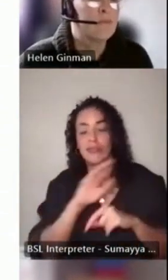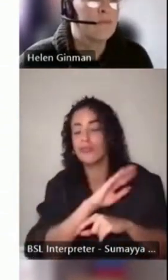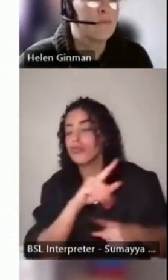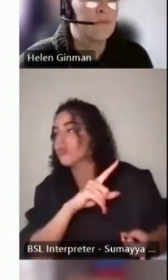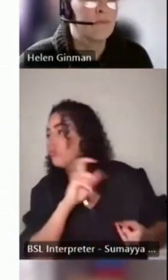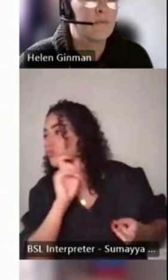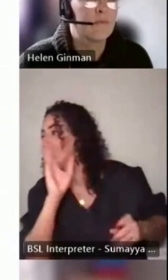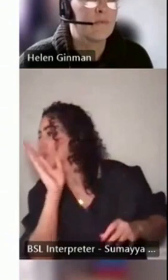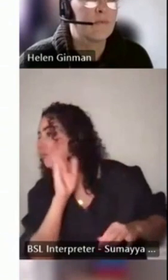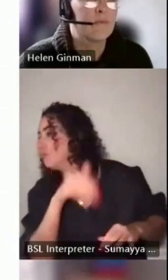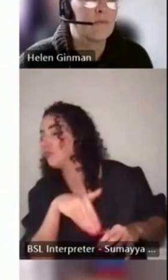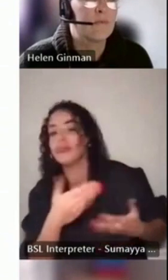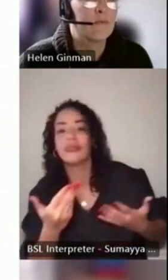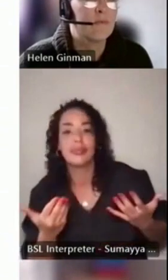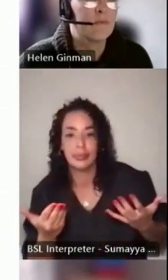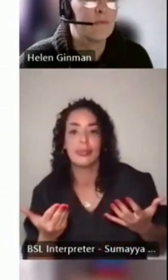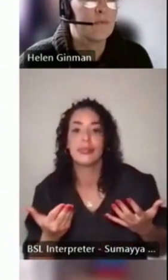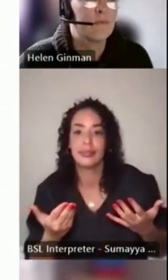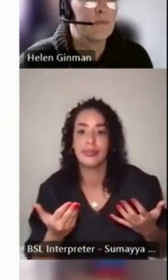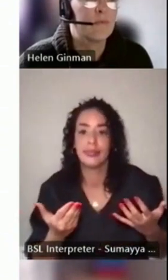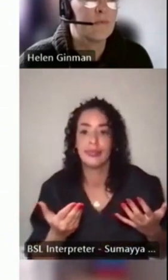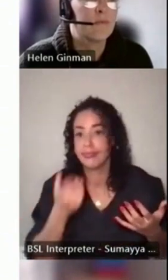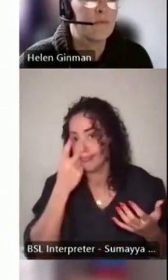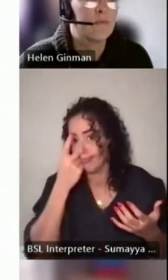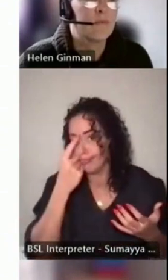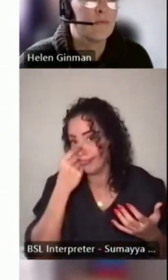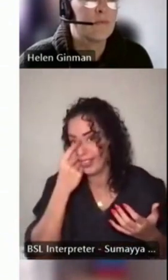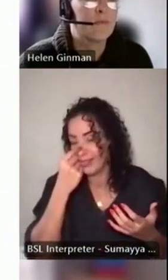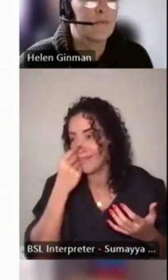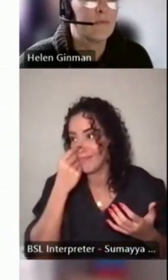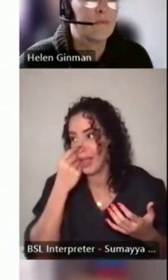on those things. And that definitely can be very